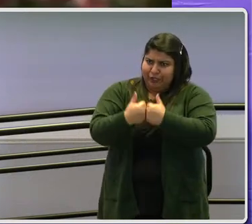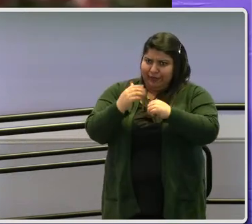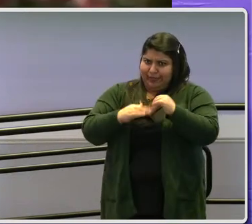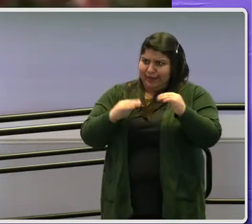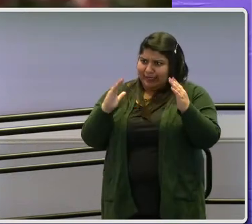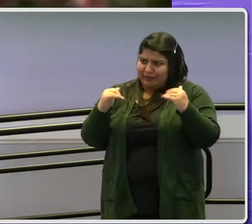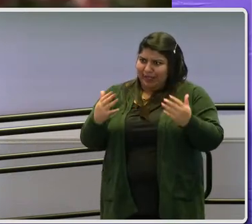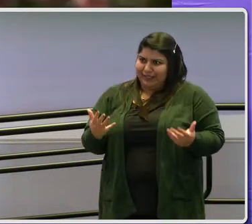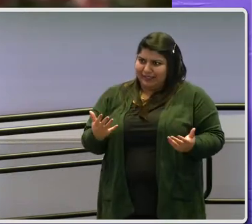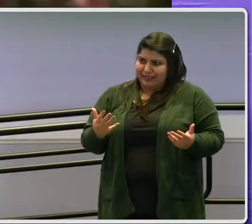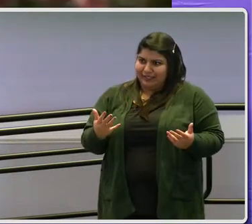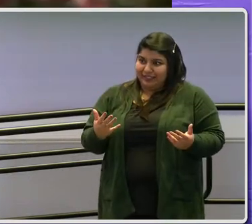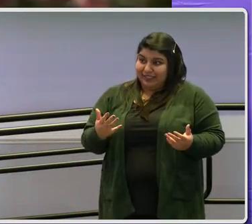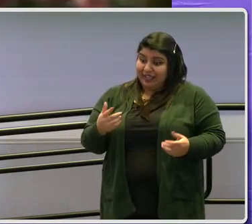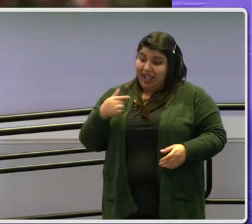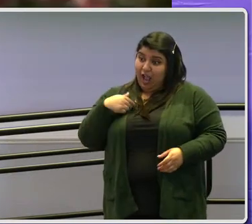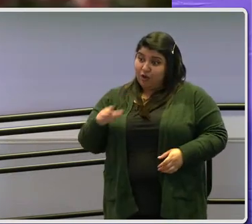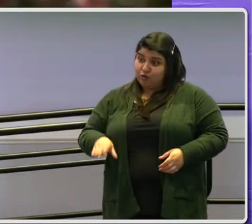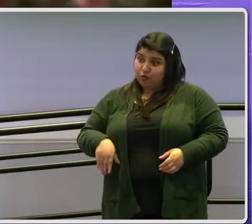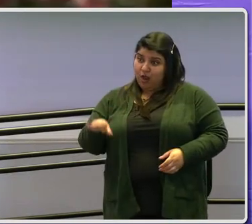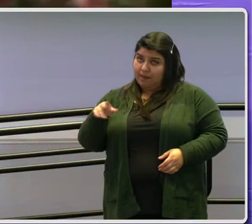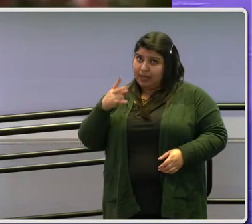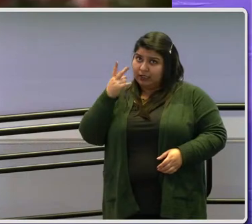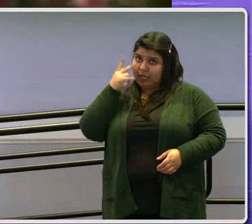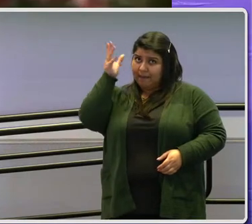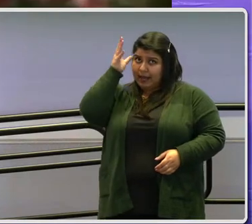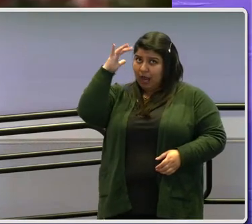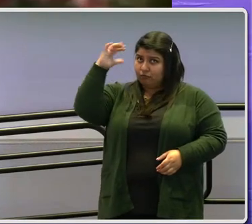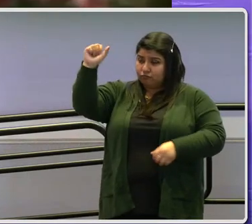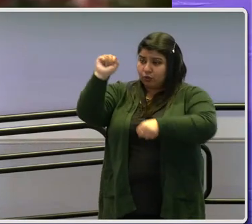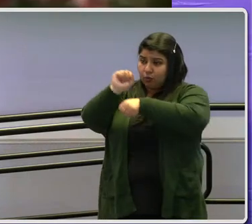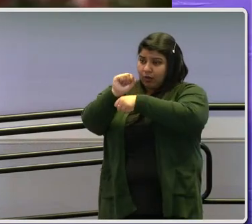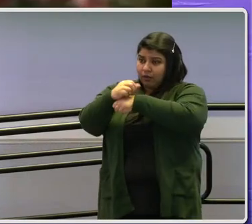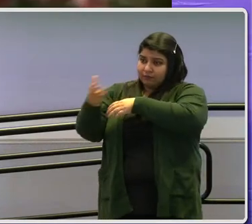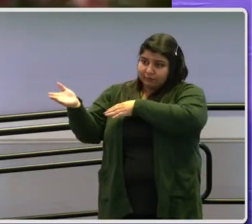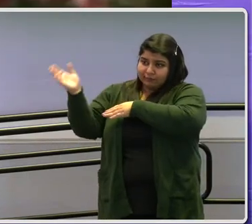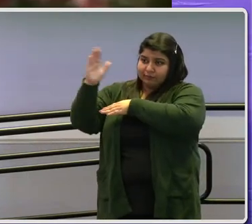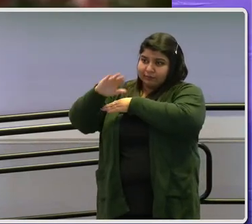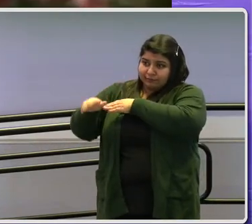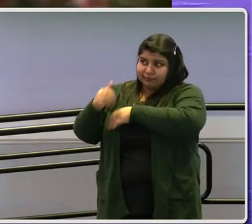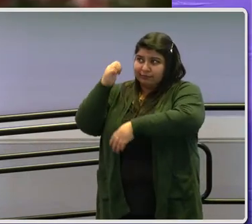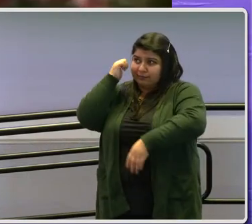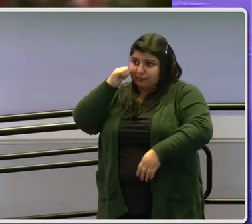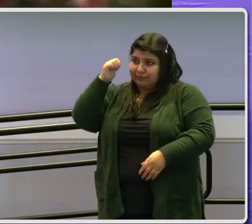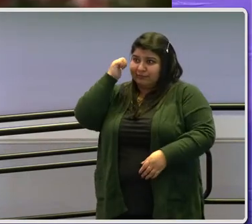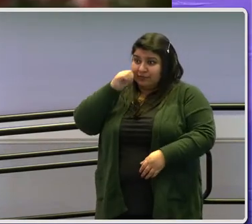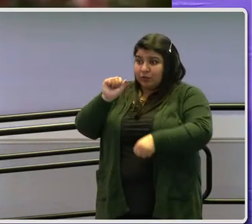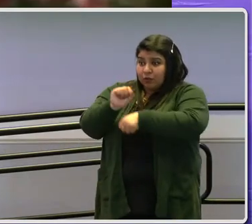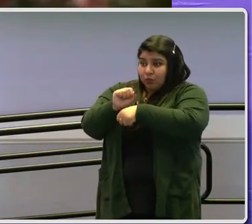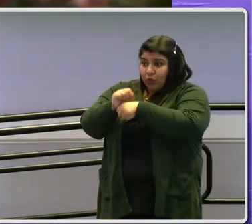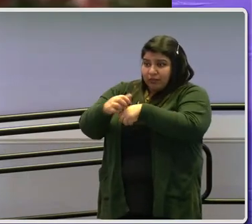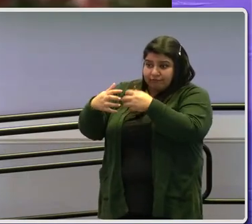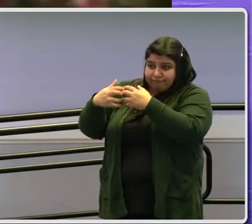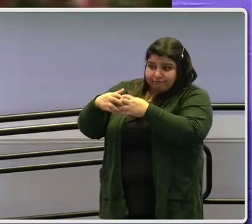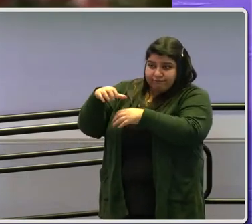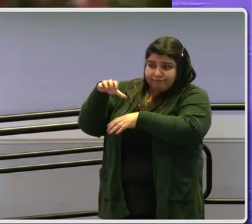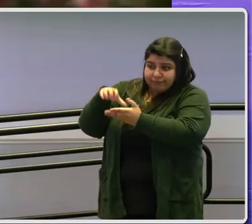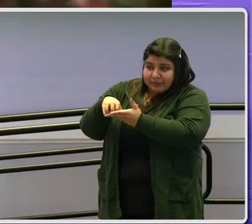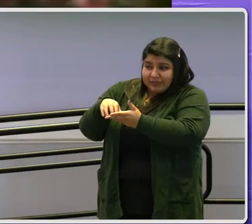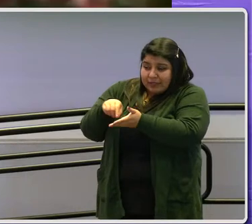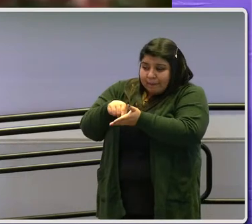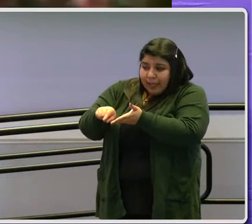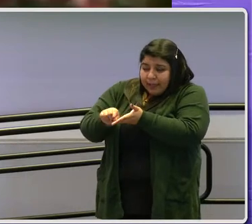anticipated. Growing up, I saw my father go to work day in and day out. He worked at a factory that paid him